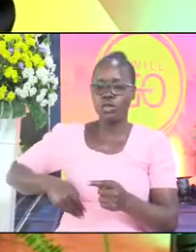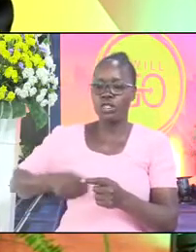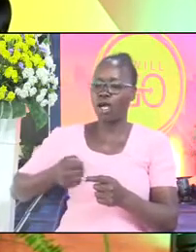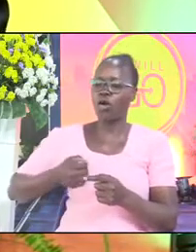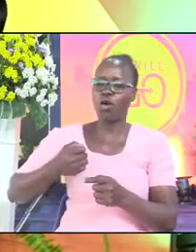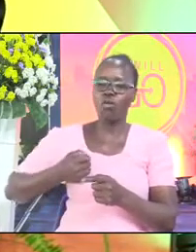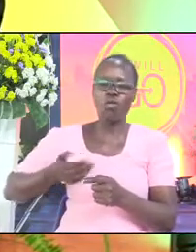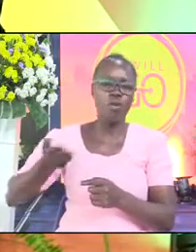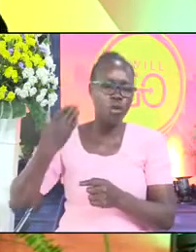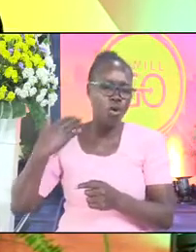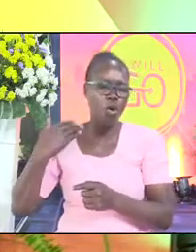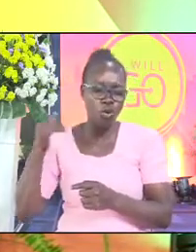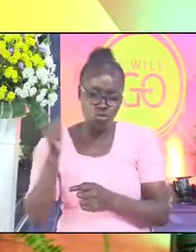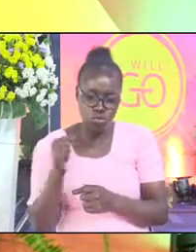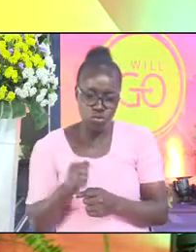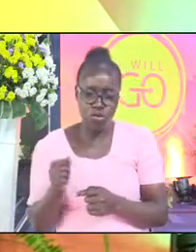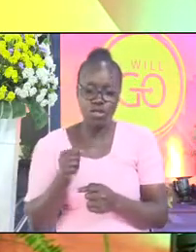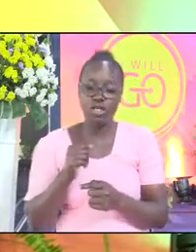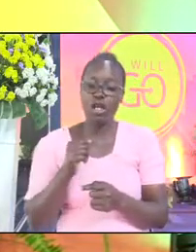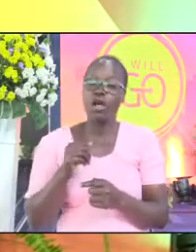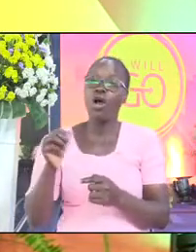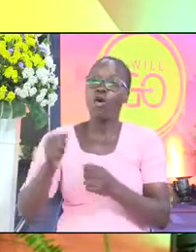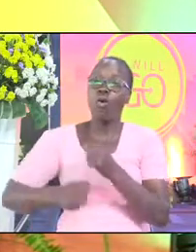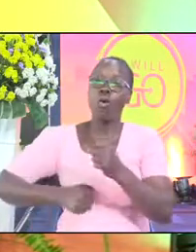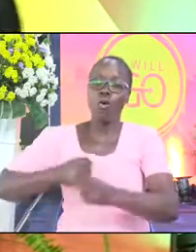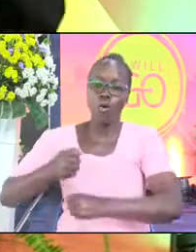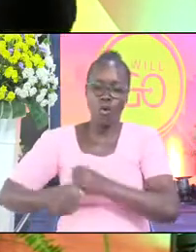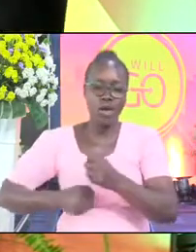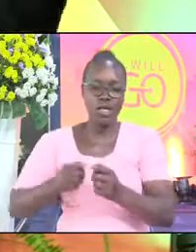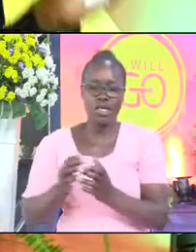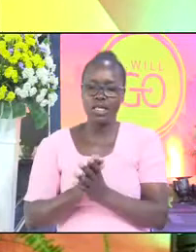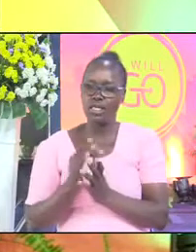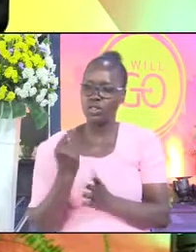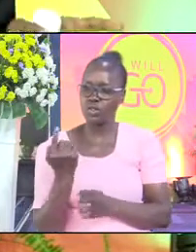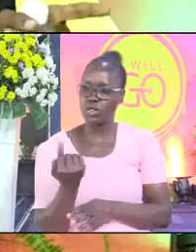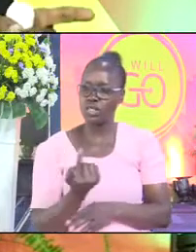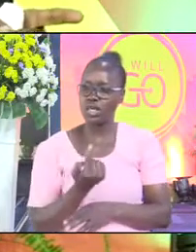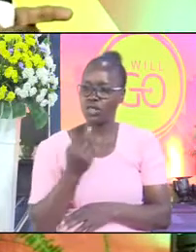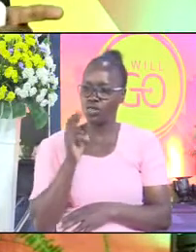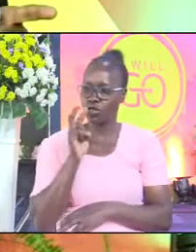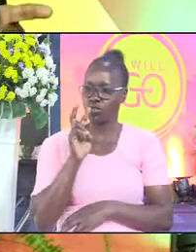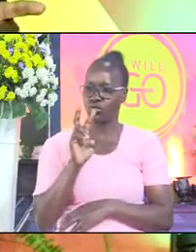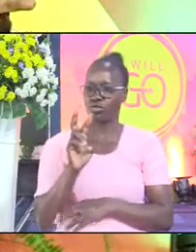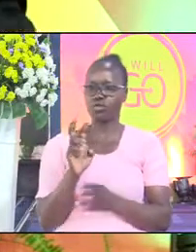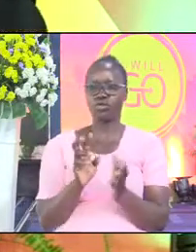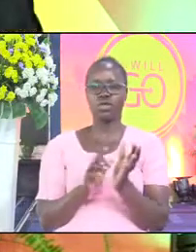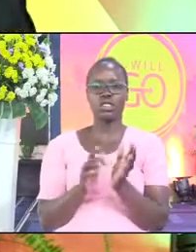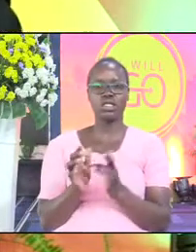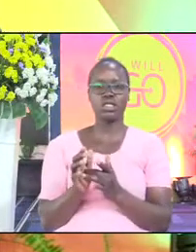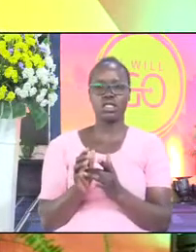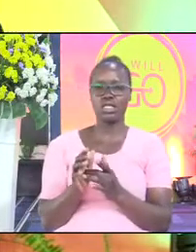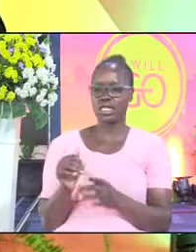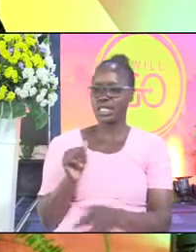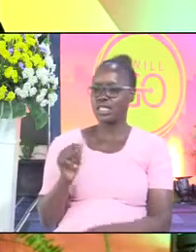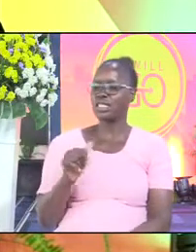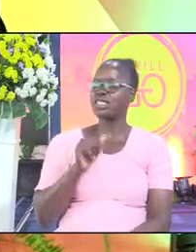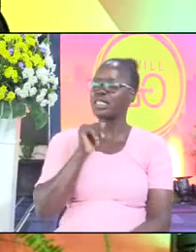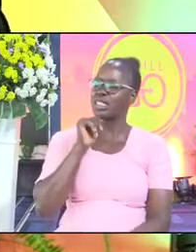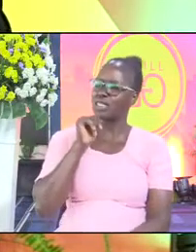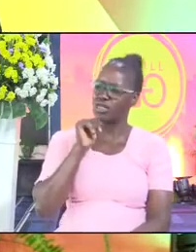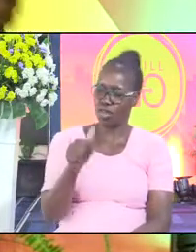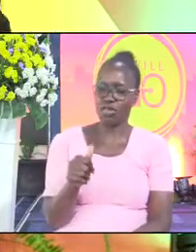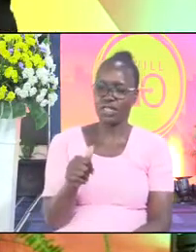well. She was alone, and so was Jesus. She did